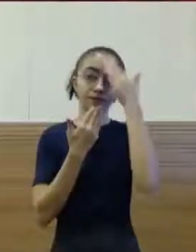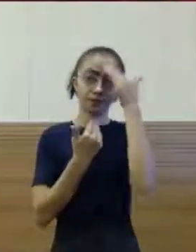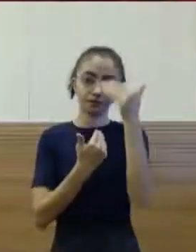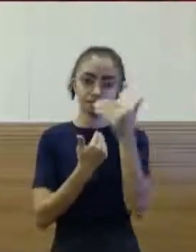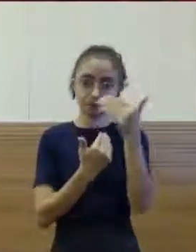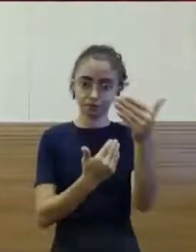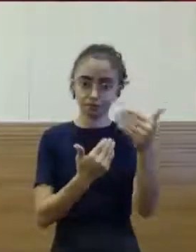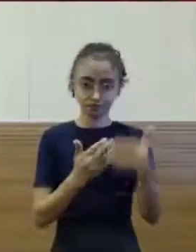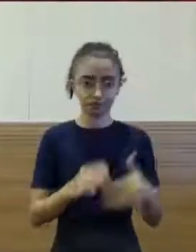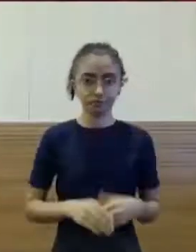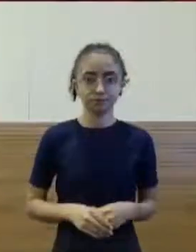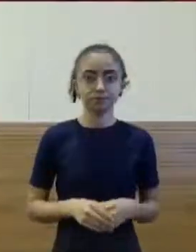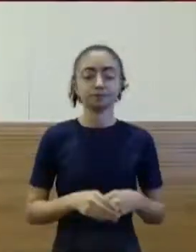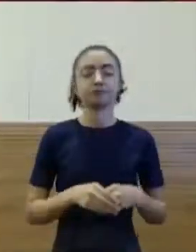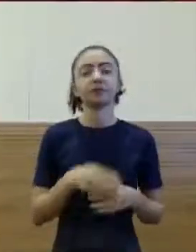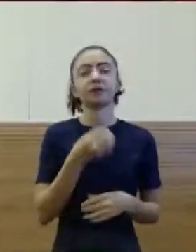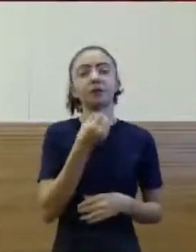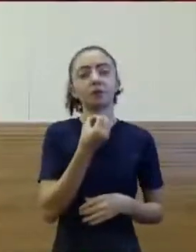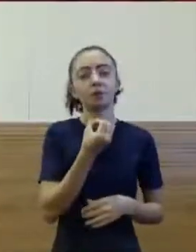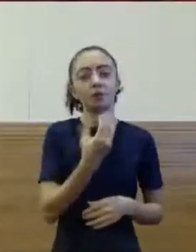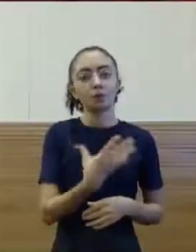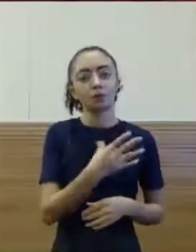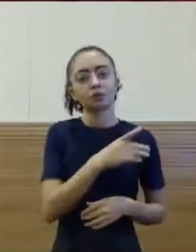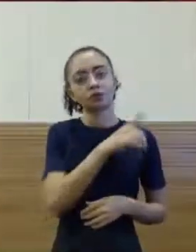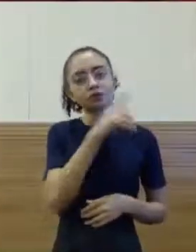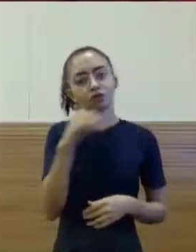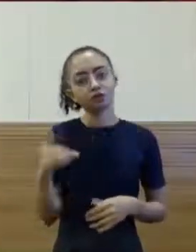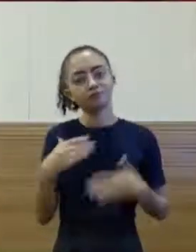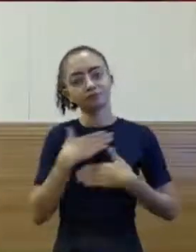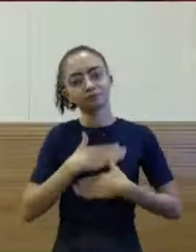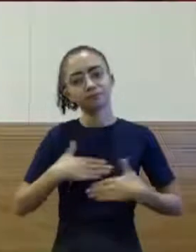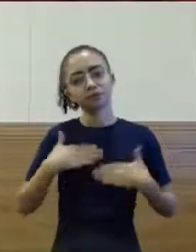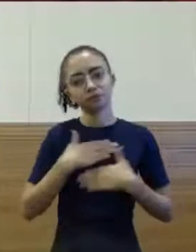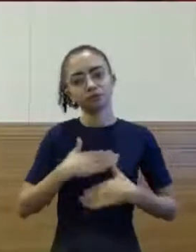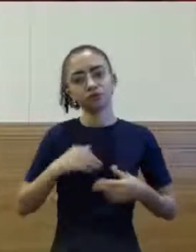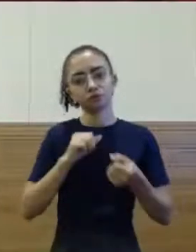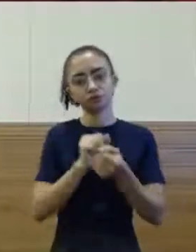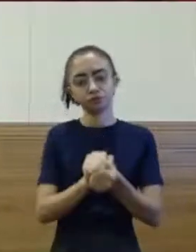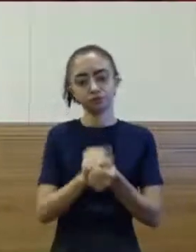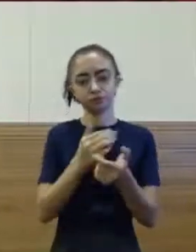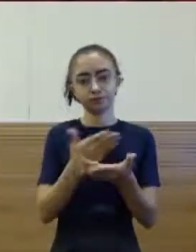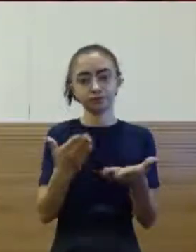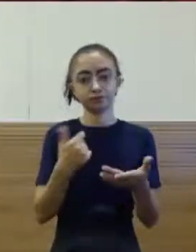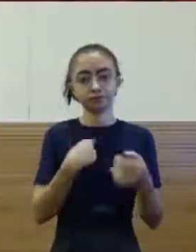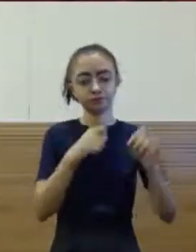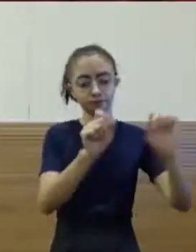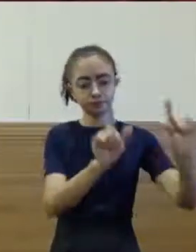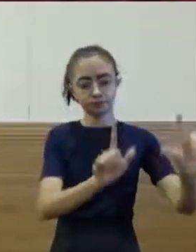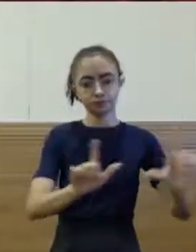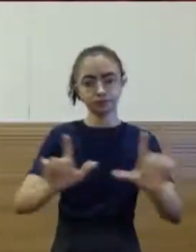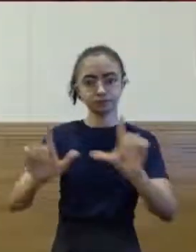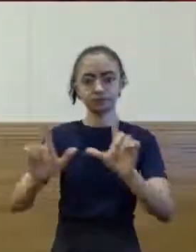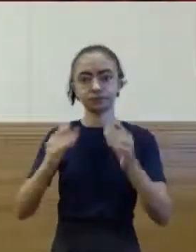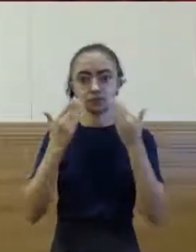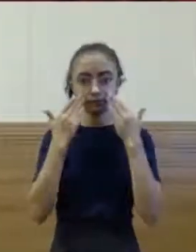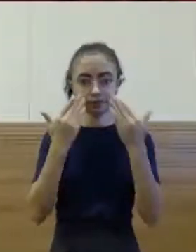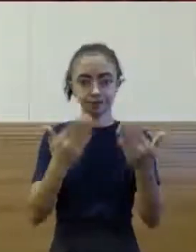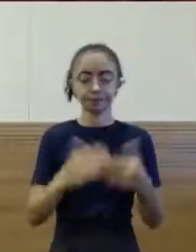Thank you very much. It is a great pleasure to be with you. Let me put up the presentation.